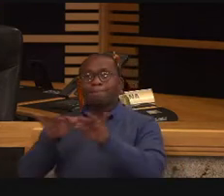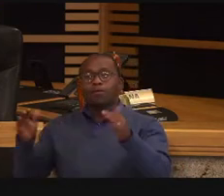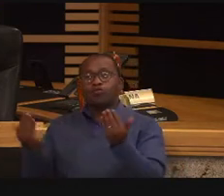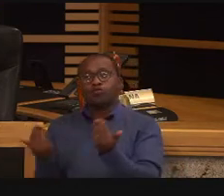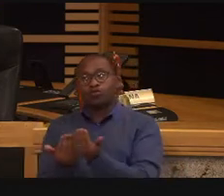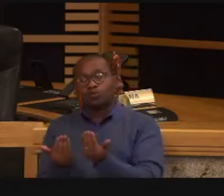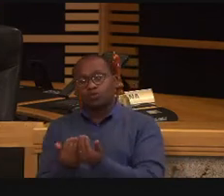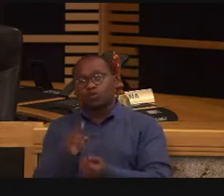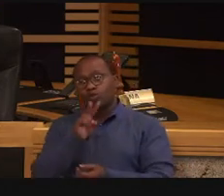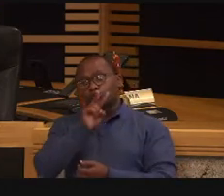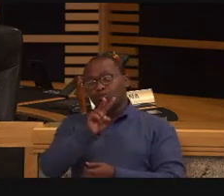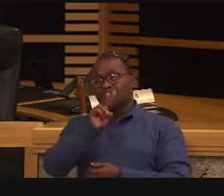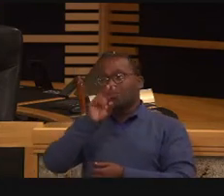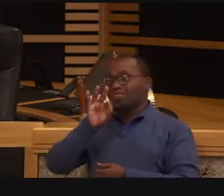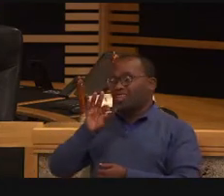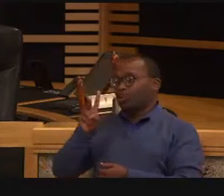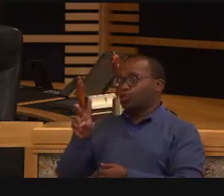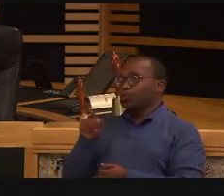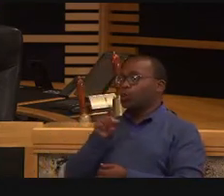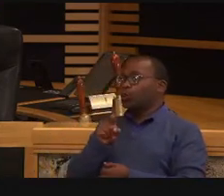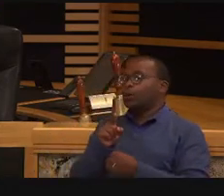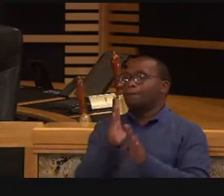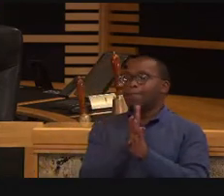232 are public schools.